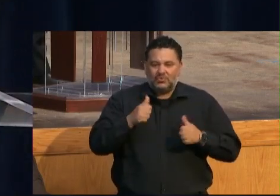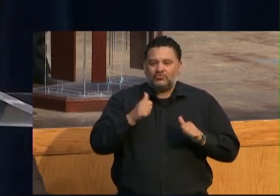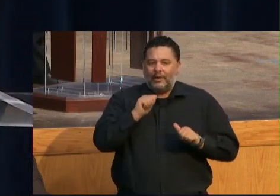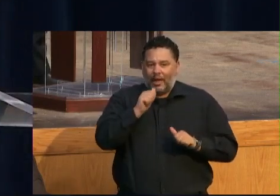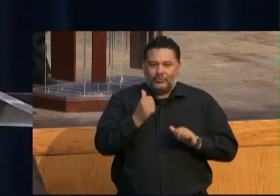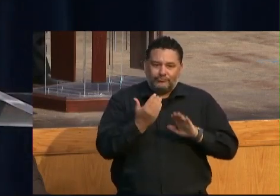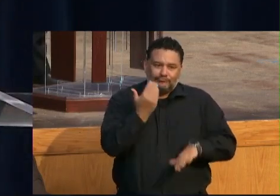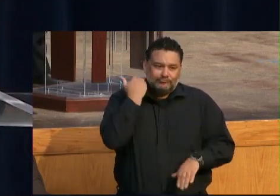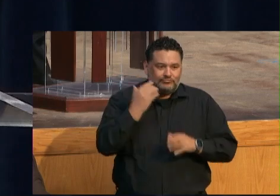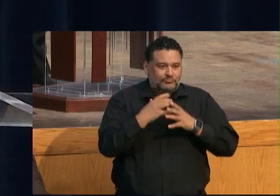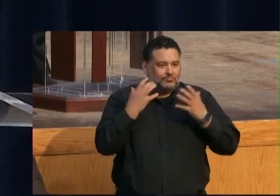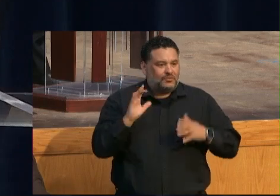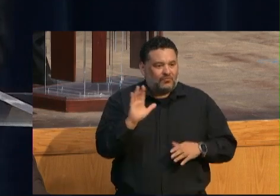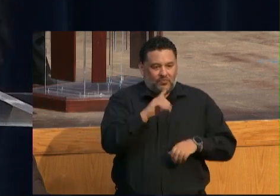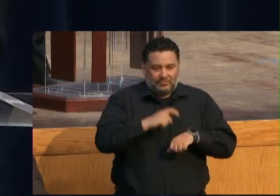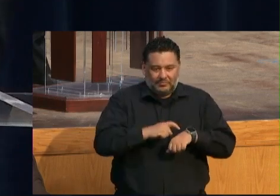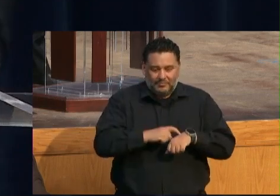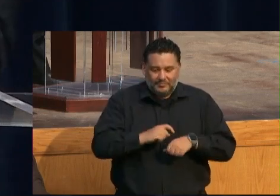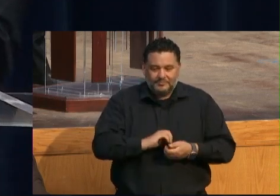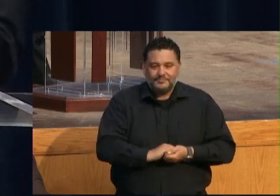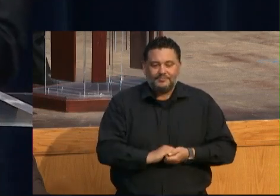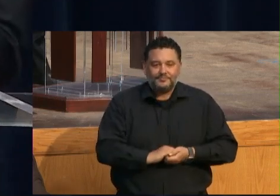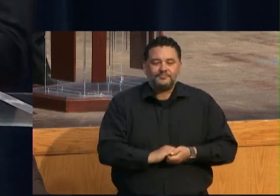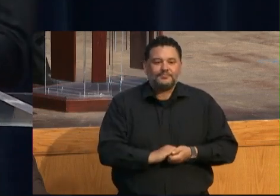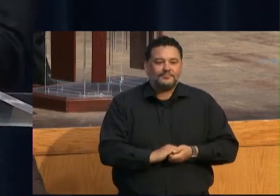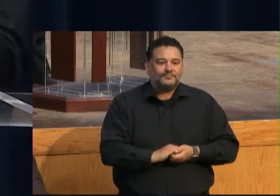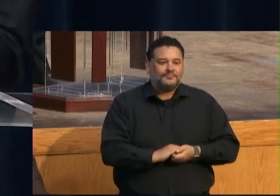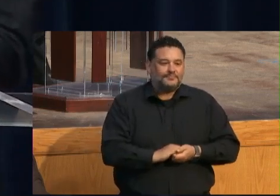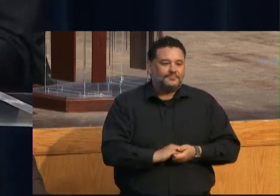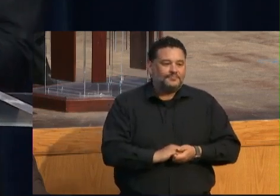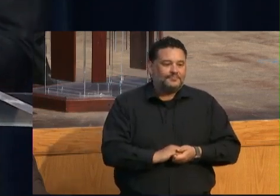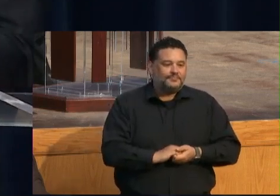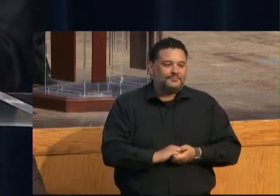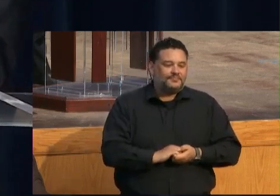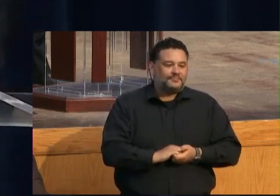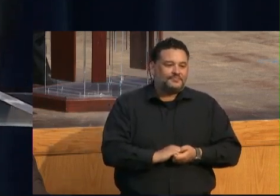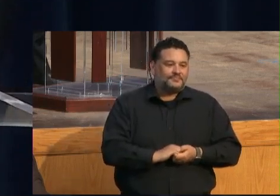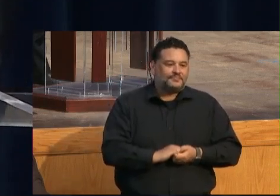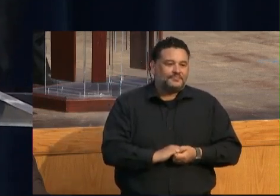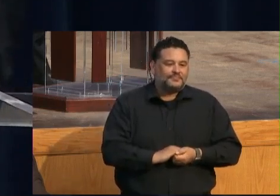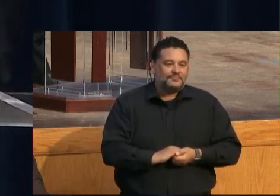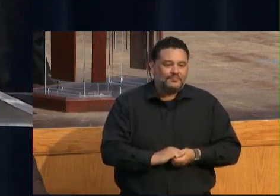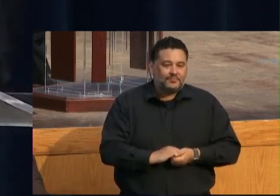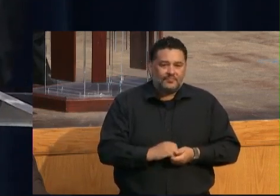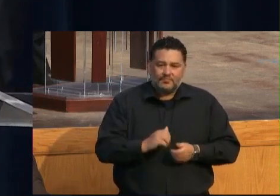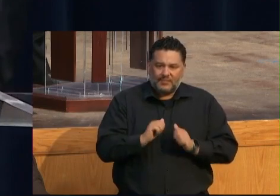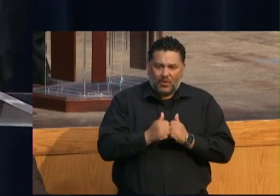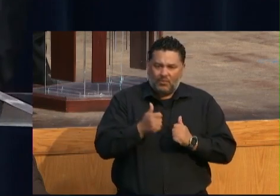too much of your time. So, and how does our clicker work?